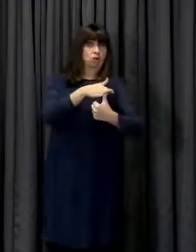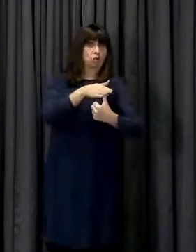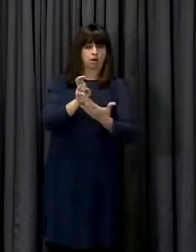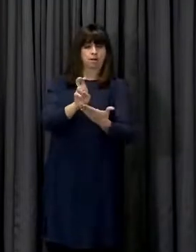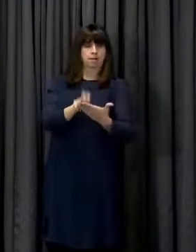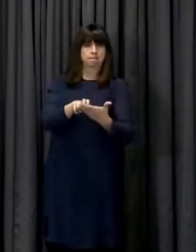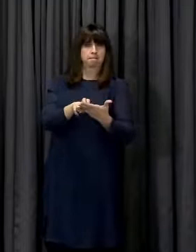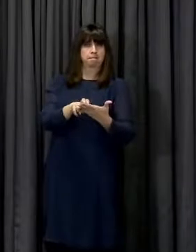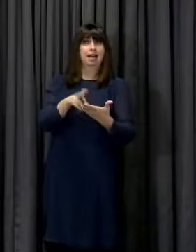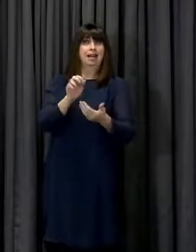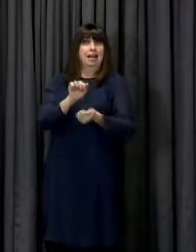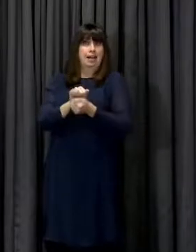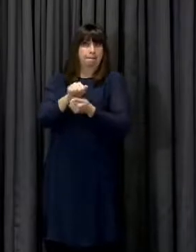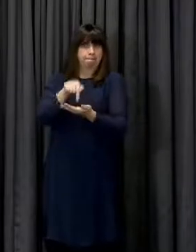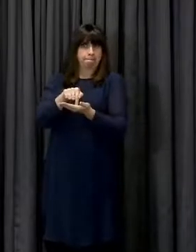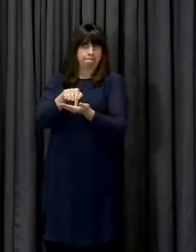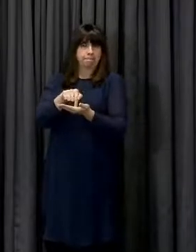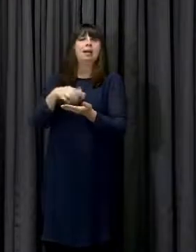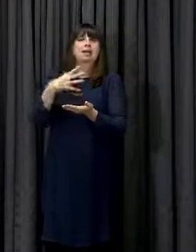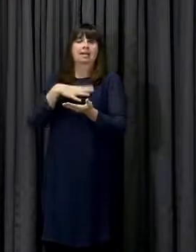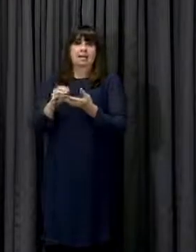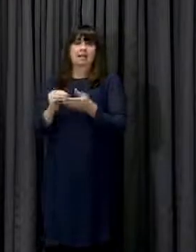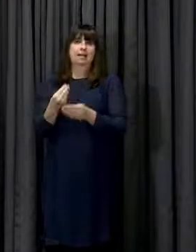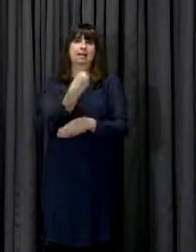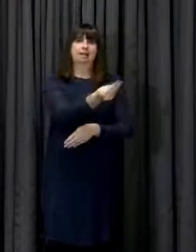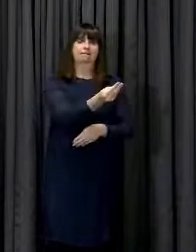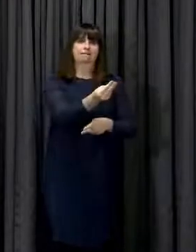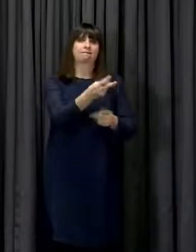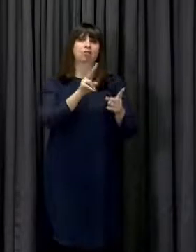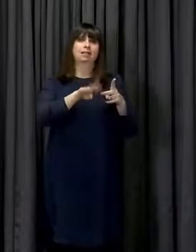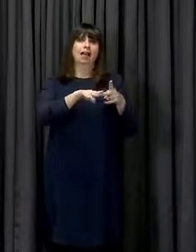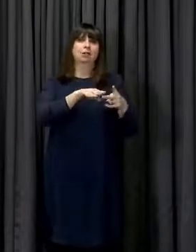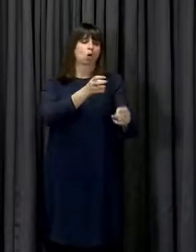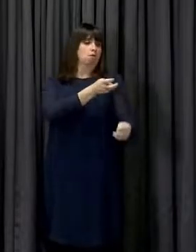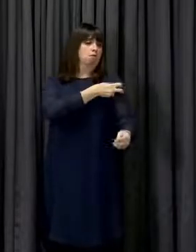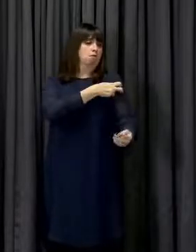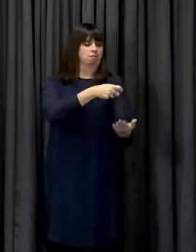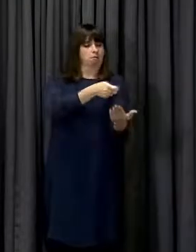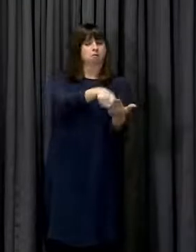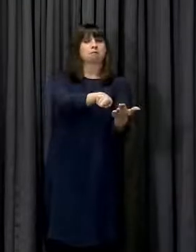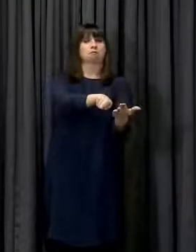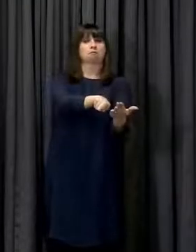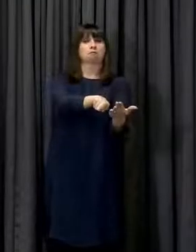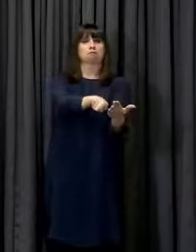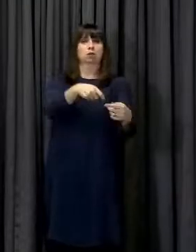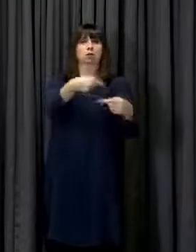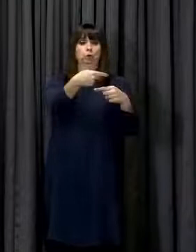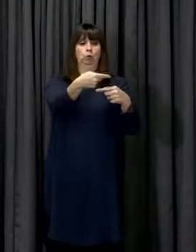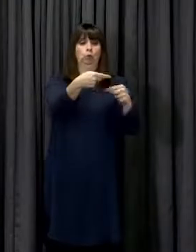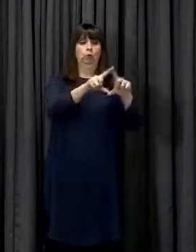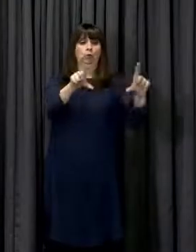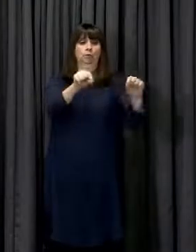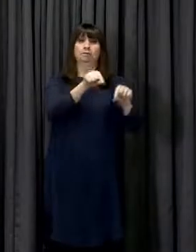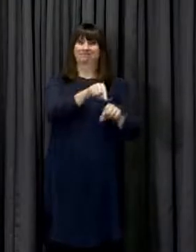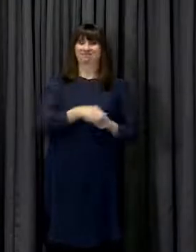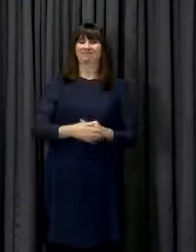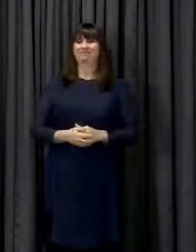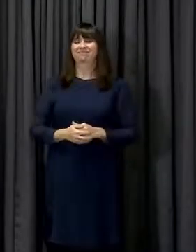fully protected. Thanks very much, Lee. It's now got Rob Taylor, not Rab Taylor, Rob Taylor from